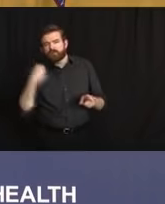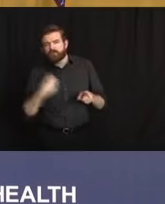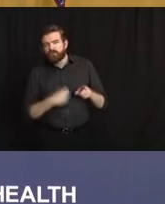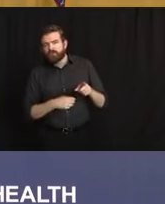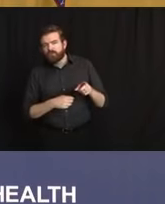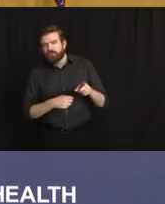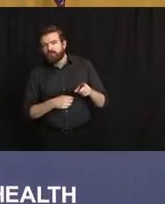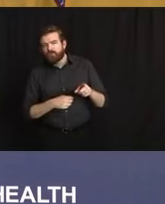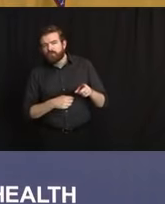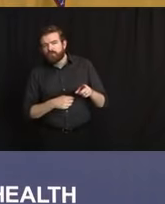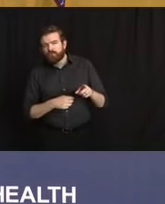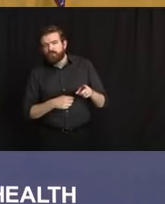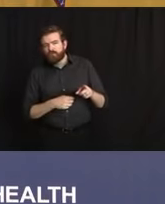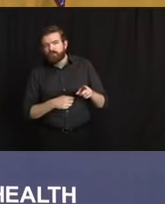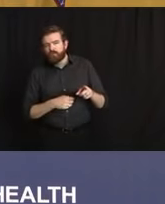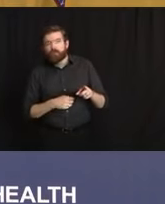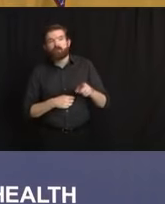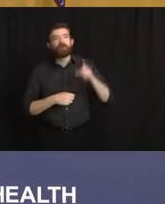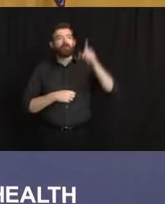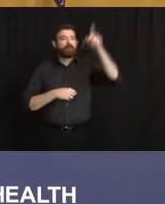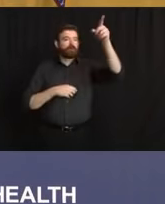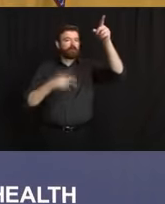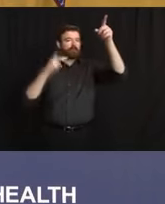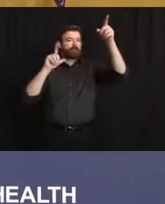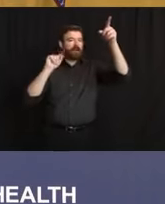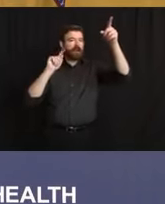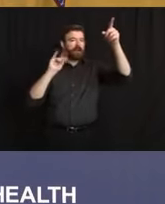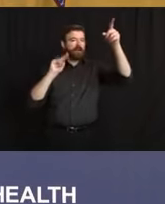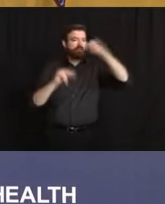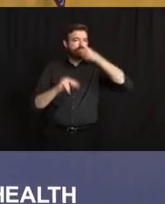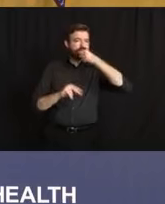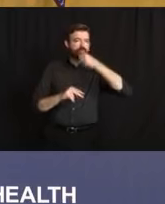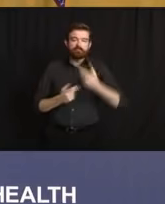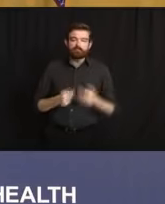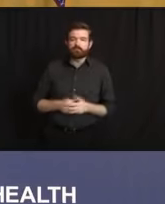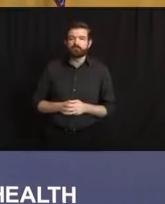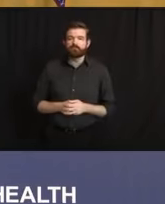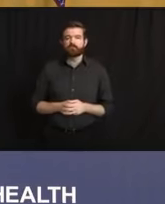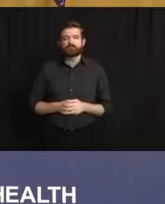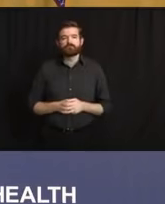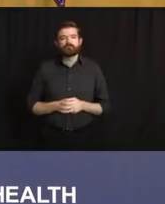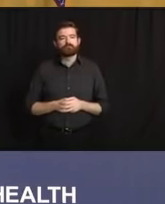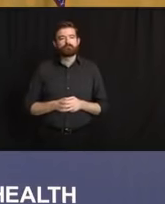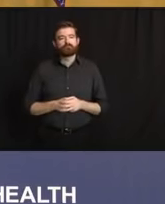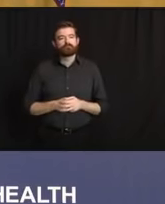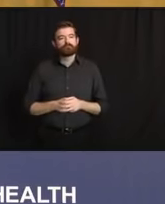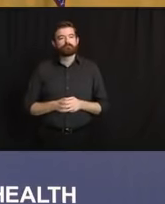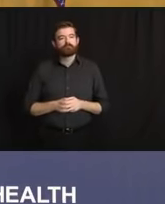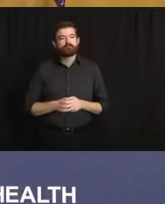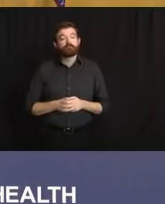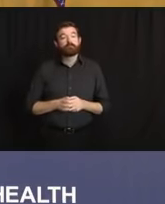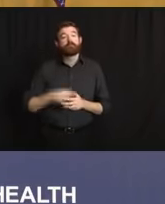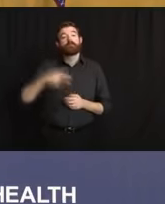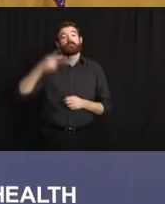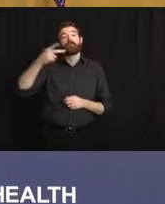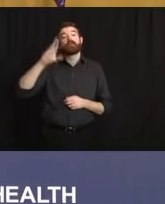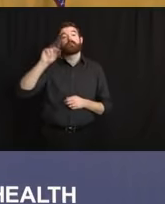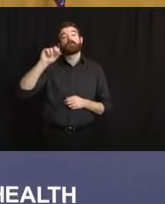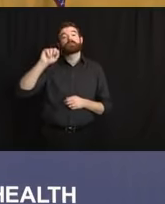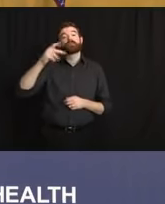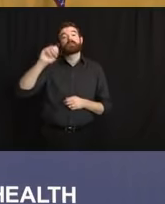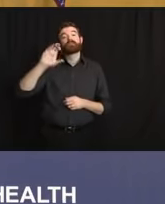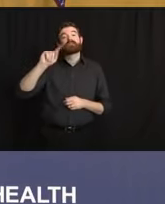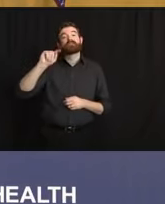officers, so they're subject to the Attorney General's directive. Prospectively. And it's up to any other individual law